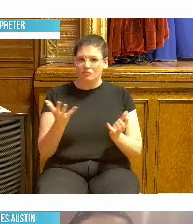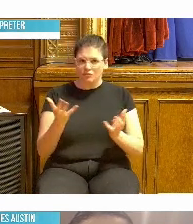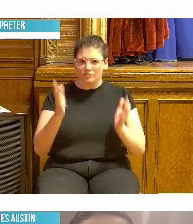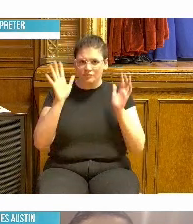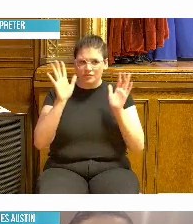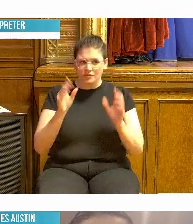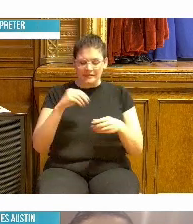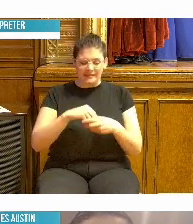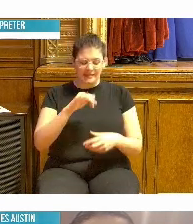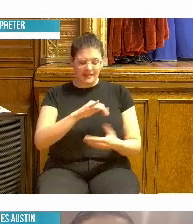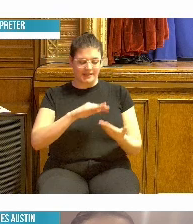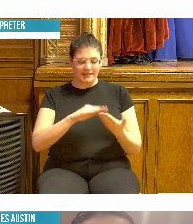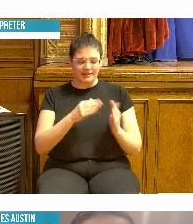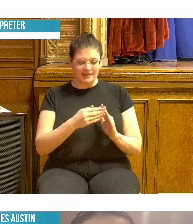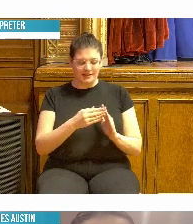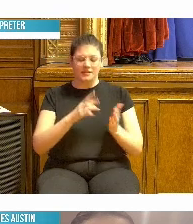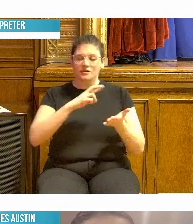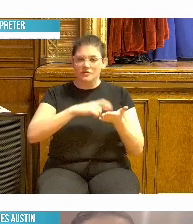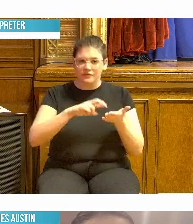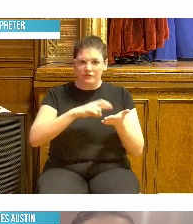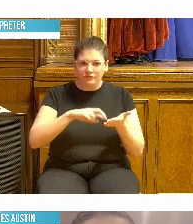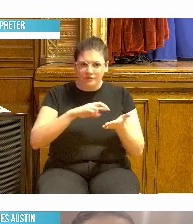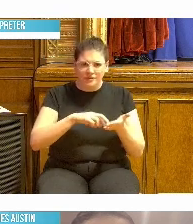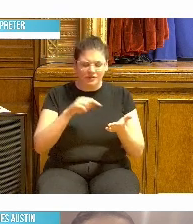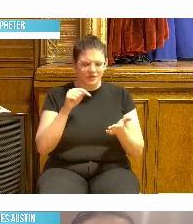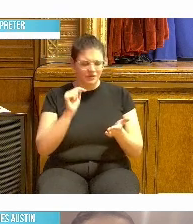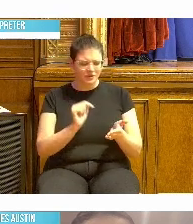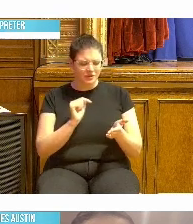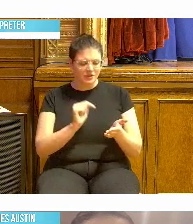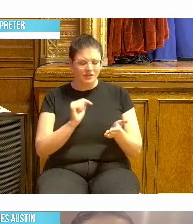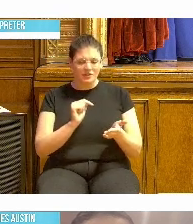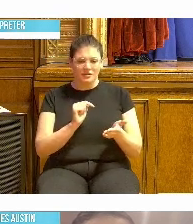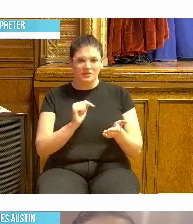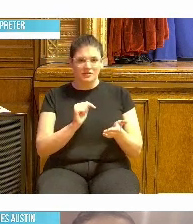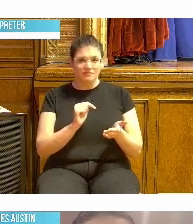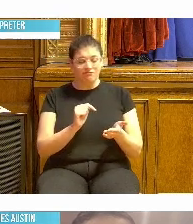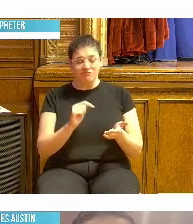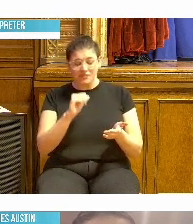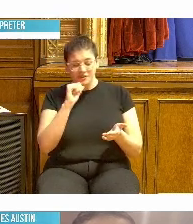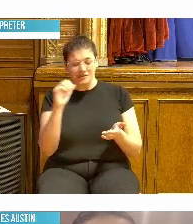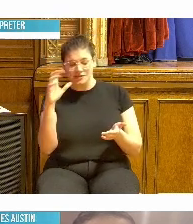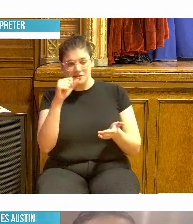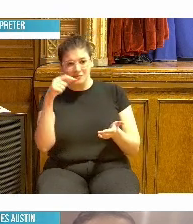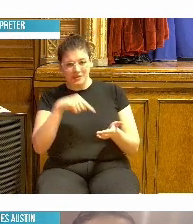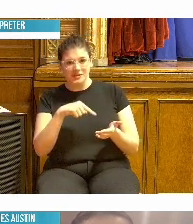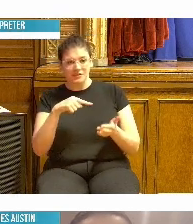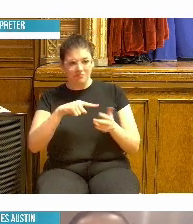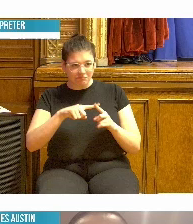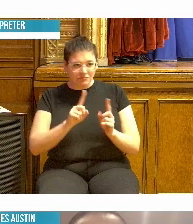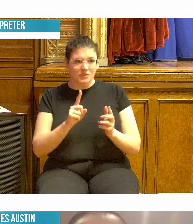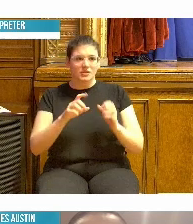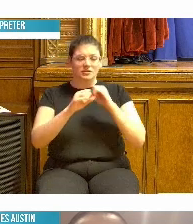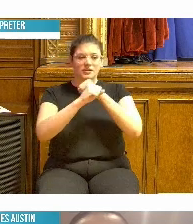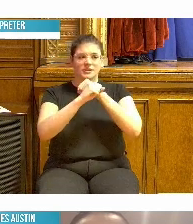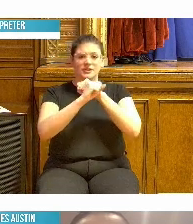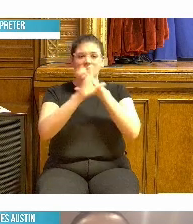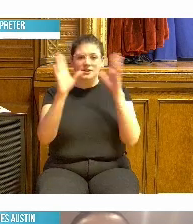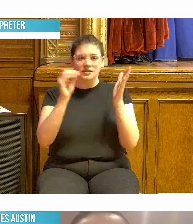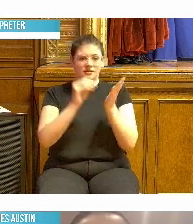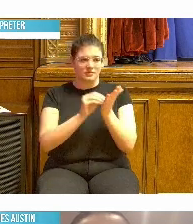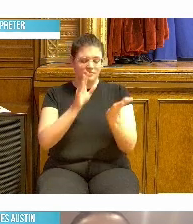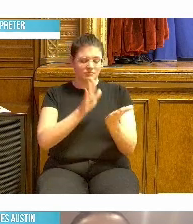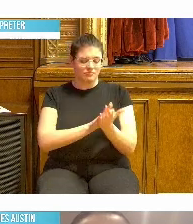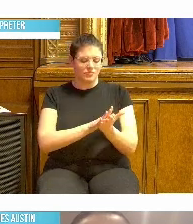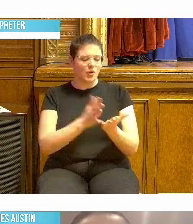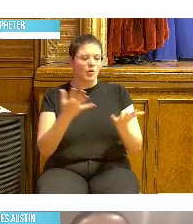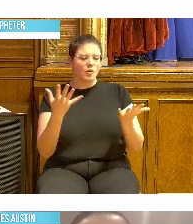city was the kind of, but no guessing about it, clear documentation about what the intent